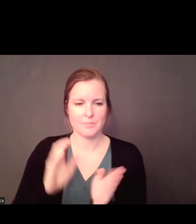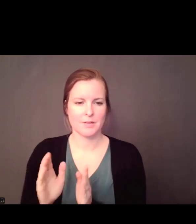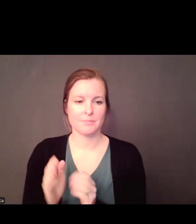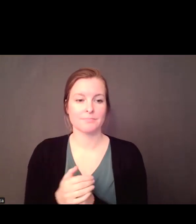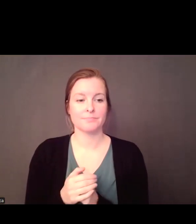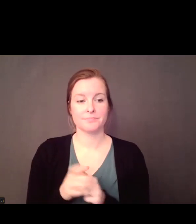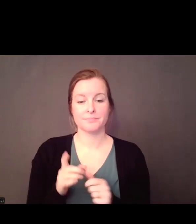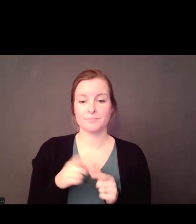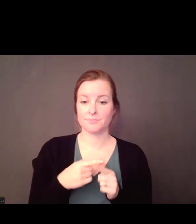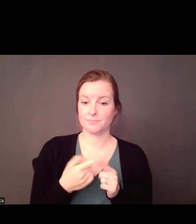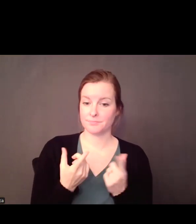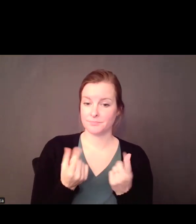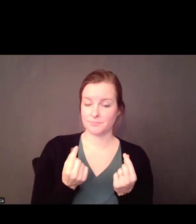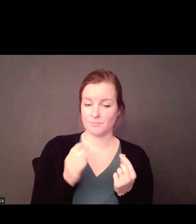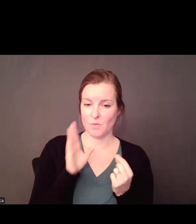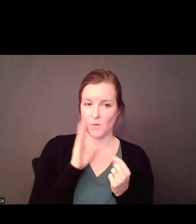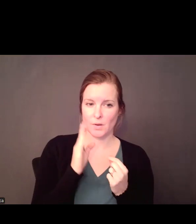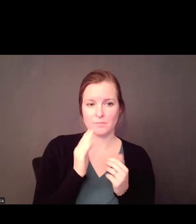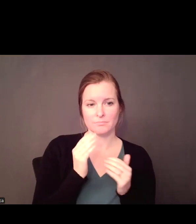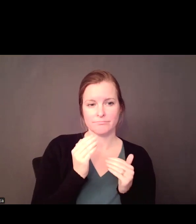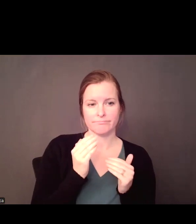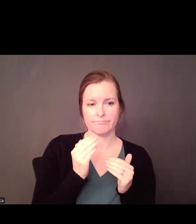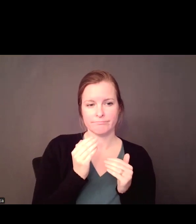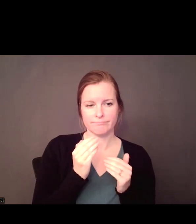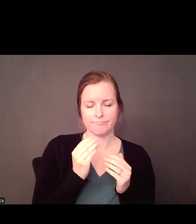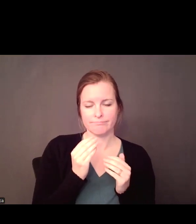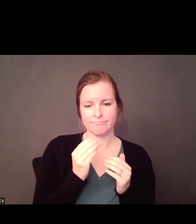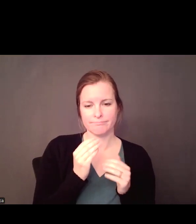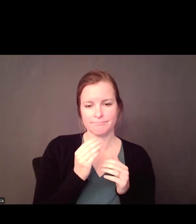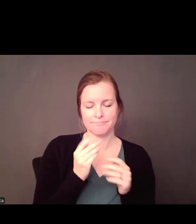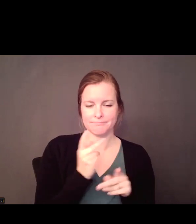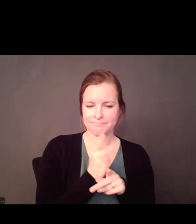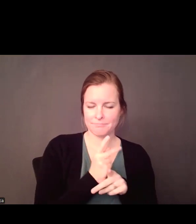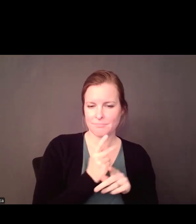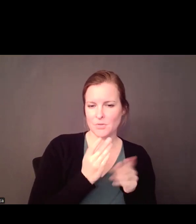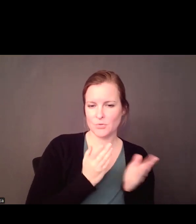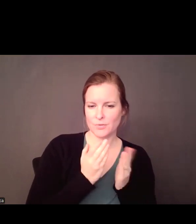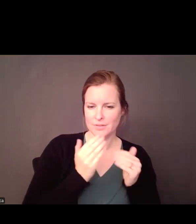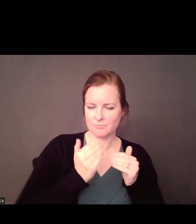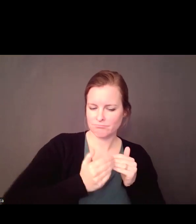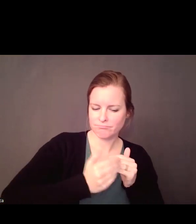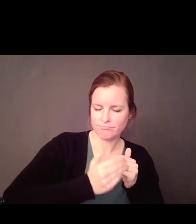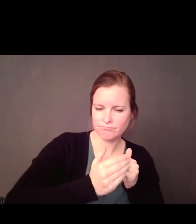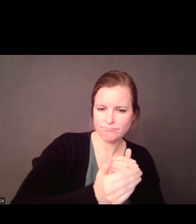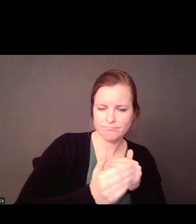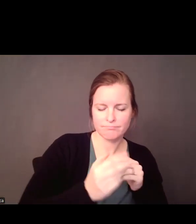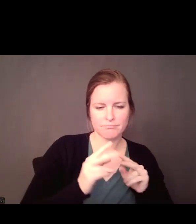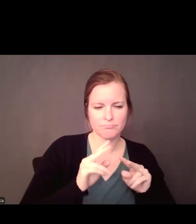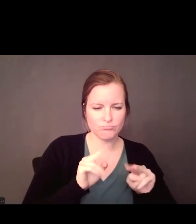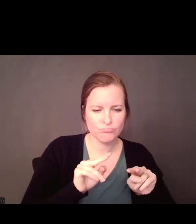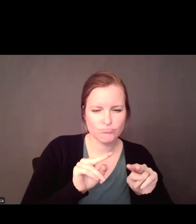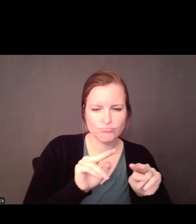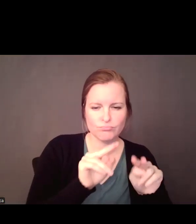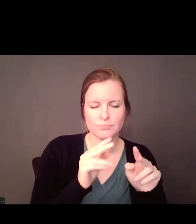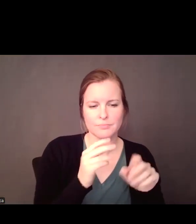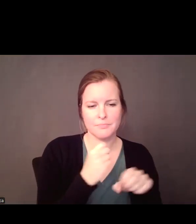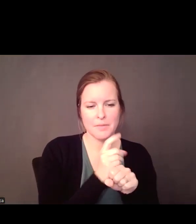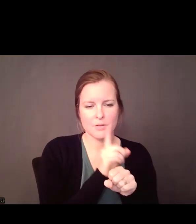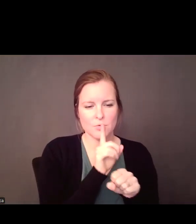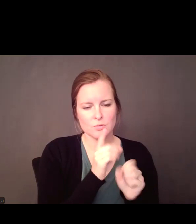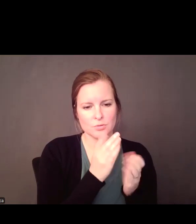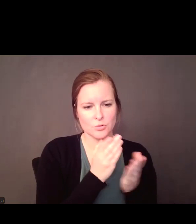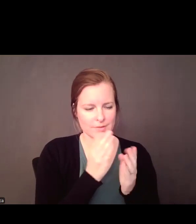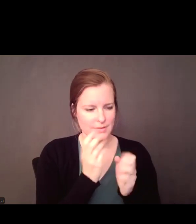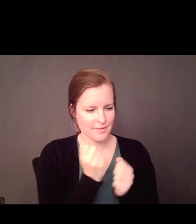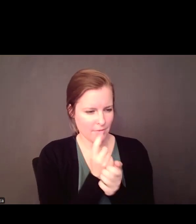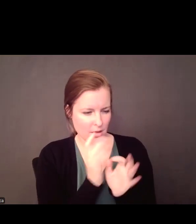services, coordinate routine team meetings that are needed or required to be able to monitor and check in on the services and